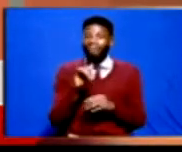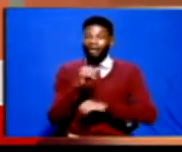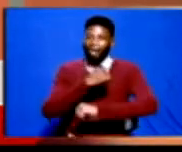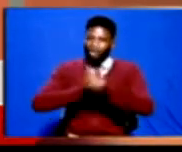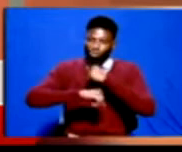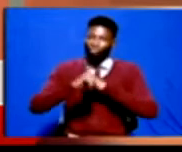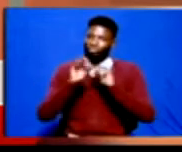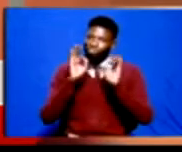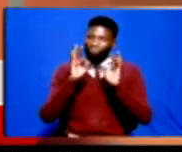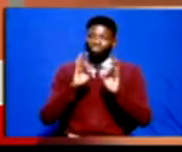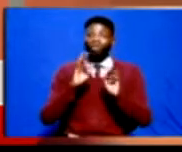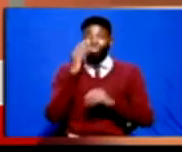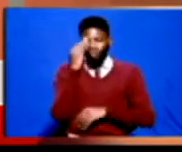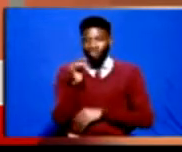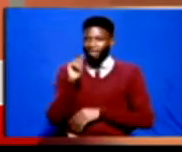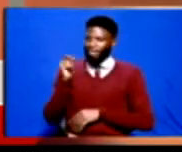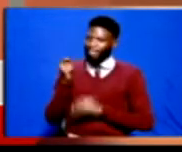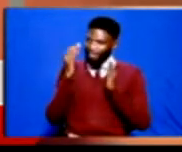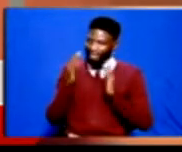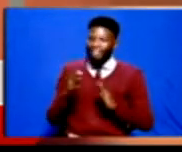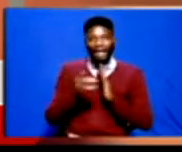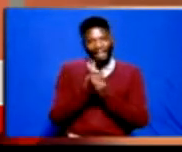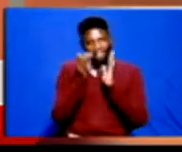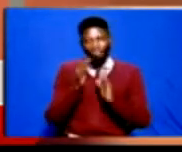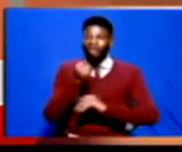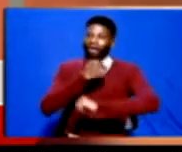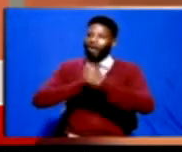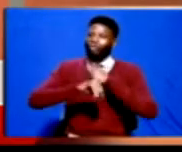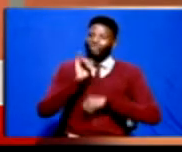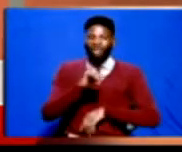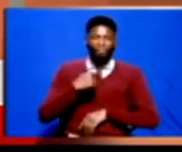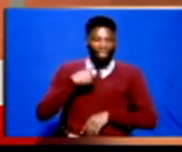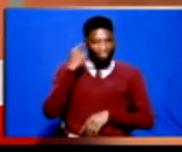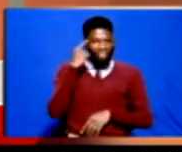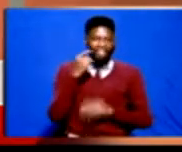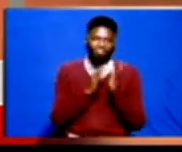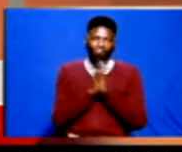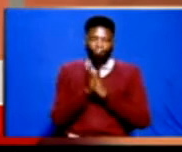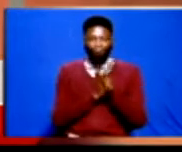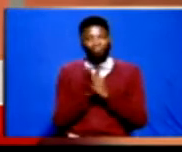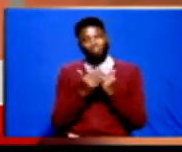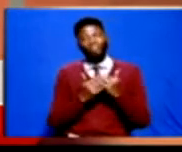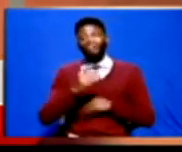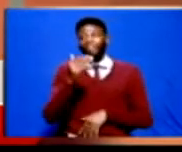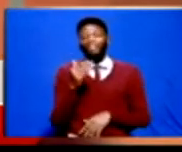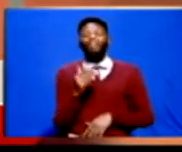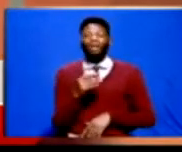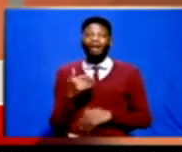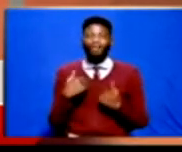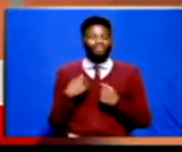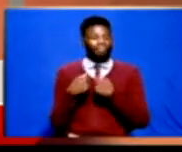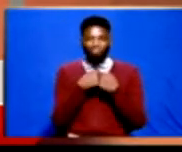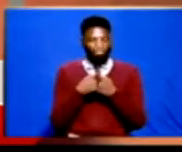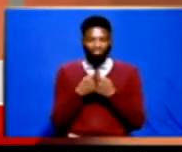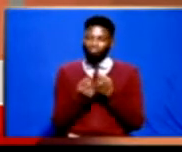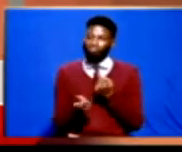by Kenyan expertise, and I think it's something that will be very exciting going forward. There are a lot of other challenges that have been there. We've